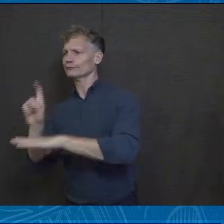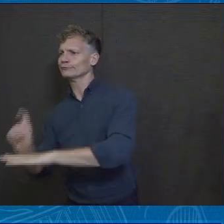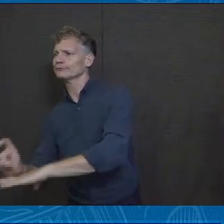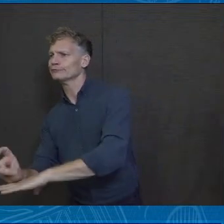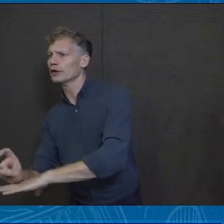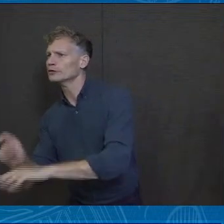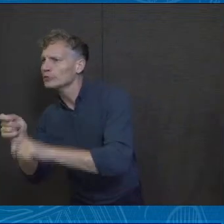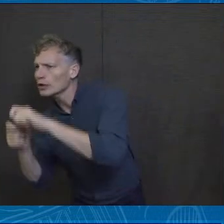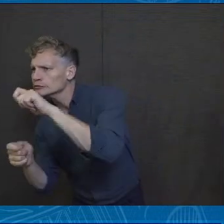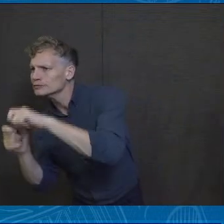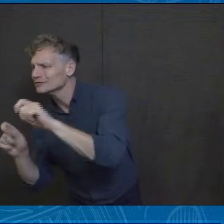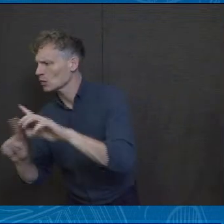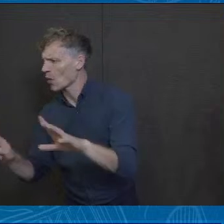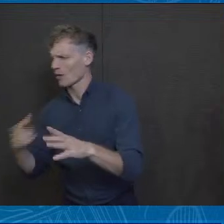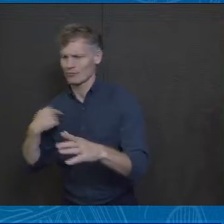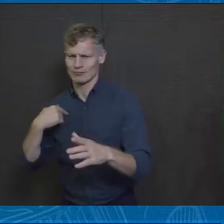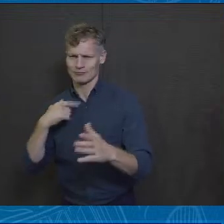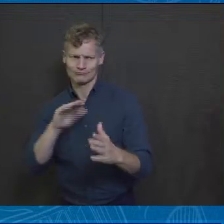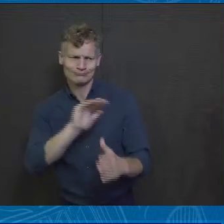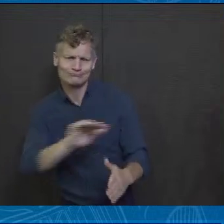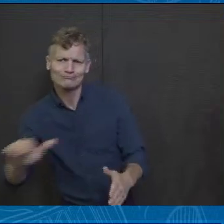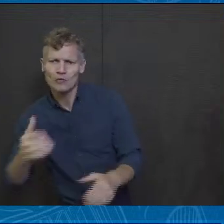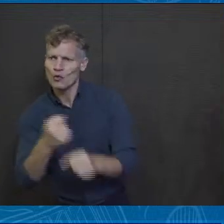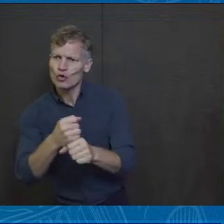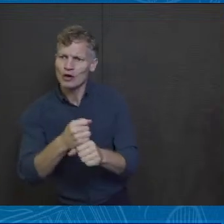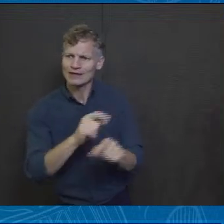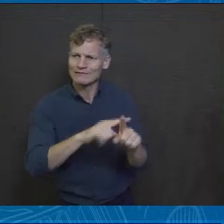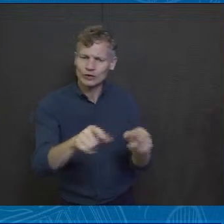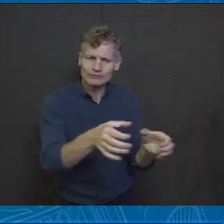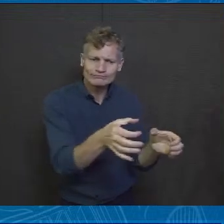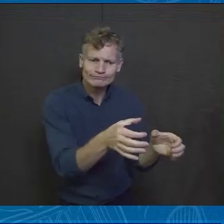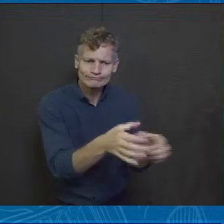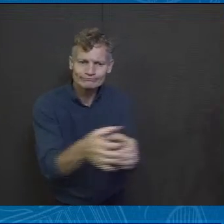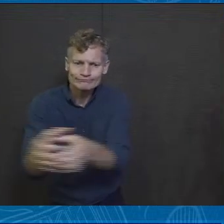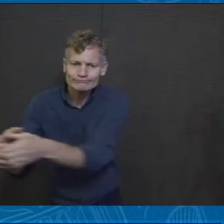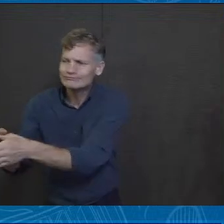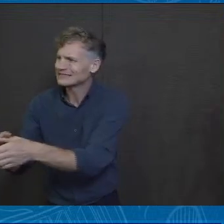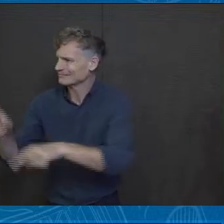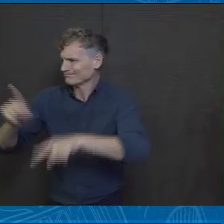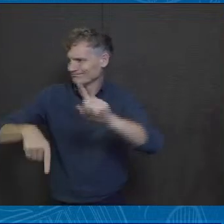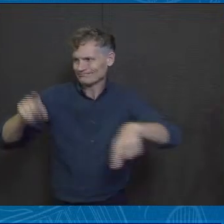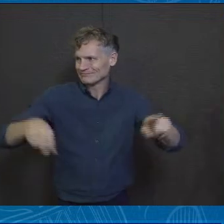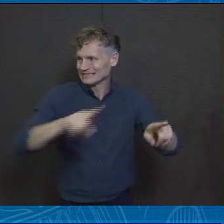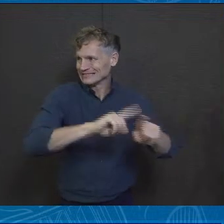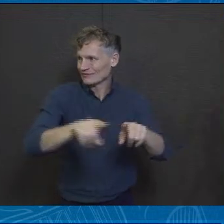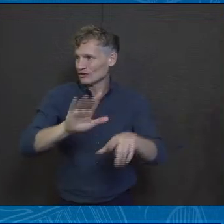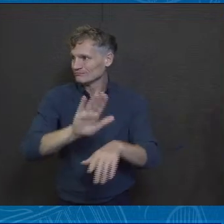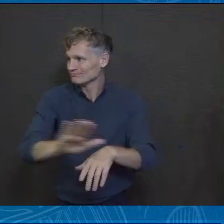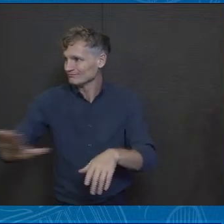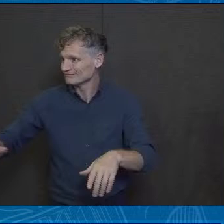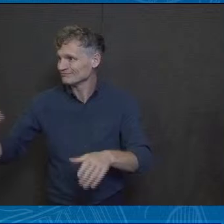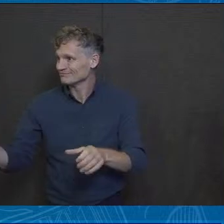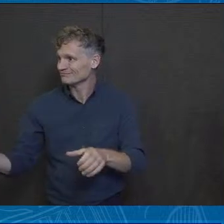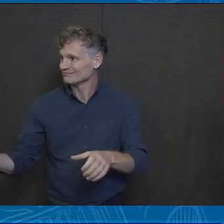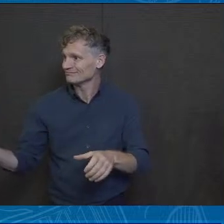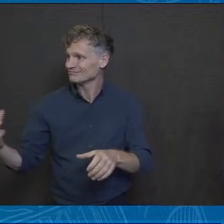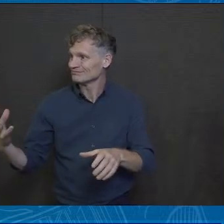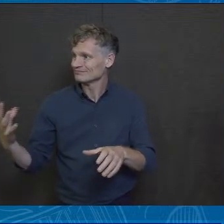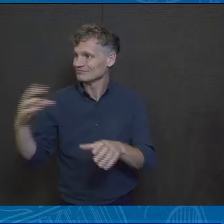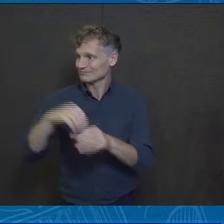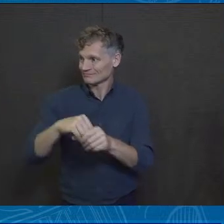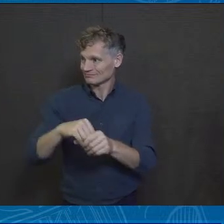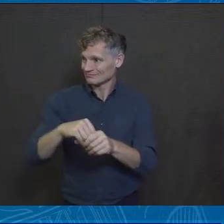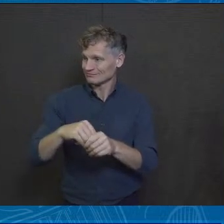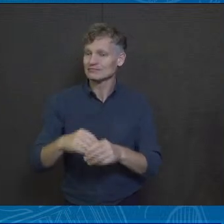the communities where all diverse groups of community members will be there, including women, children, people with